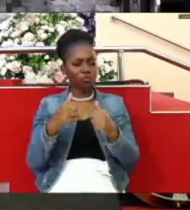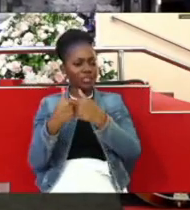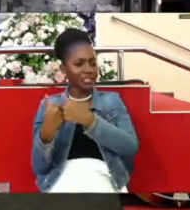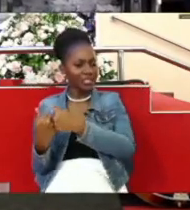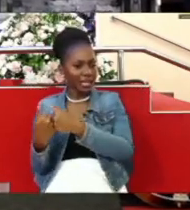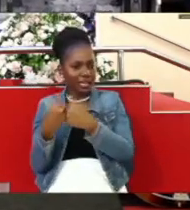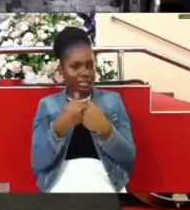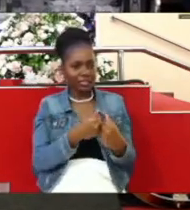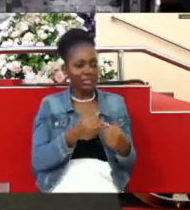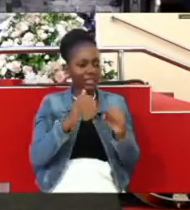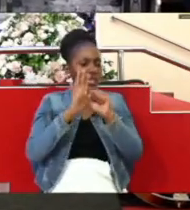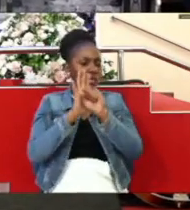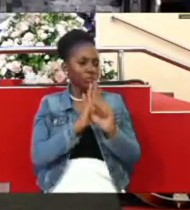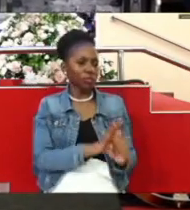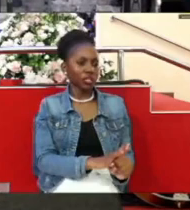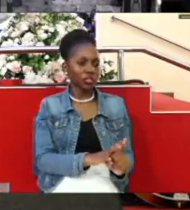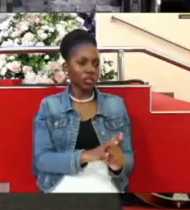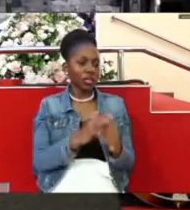at your Rehoboth.